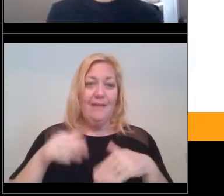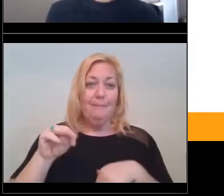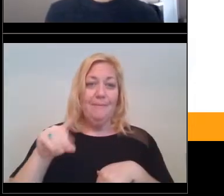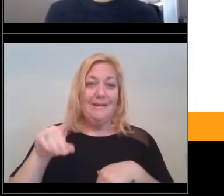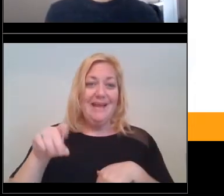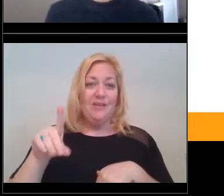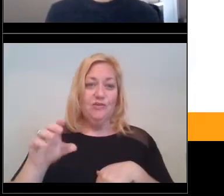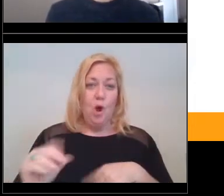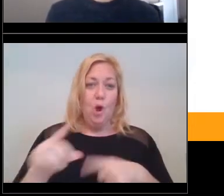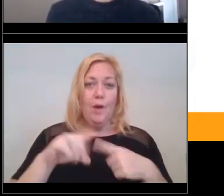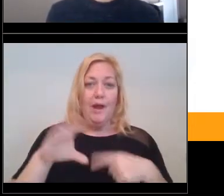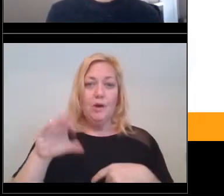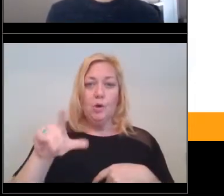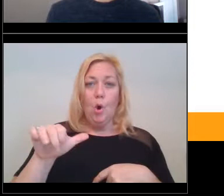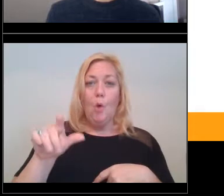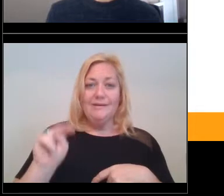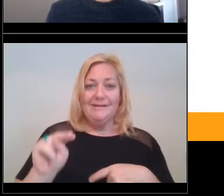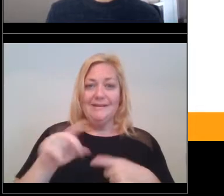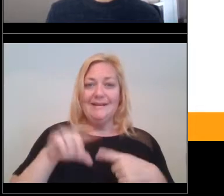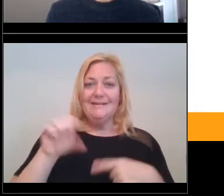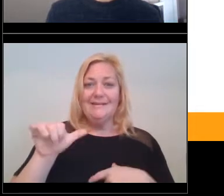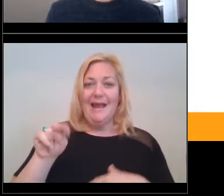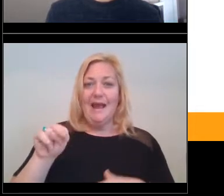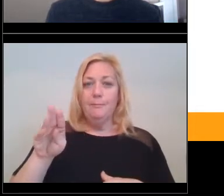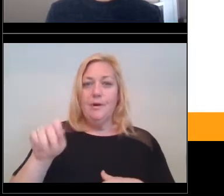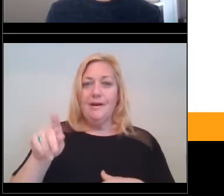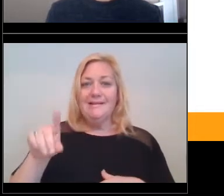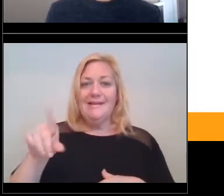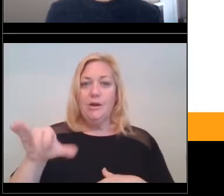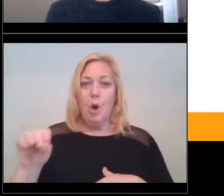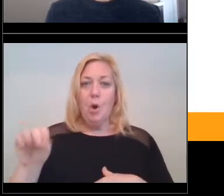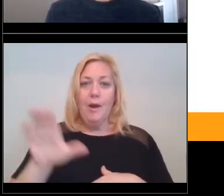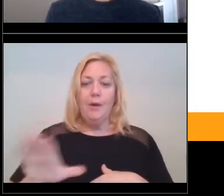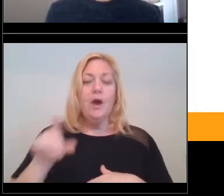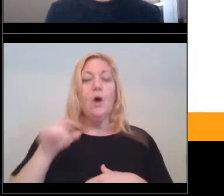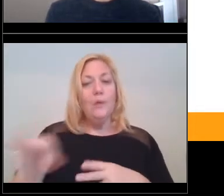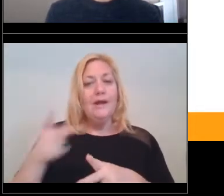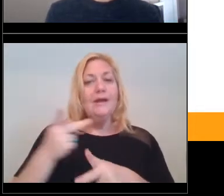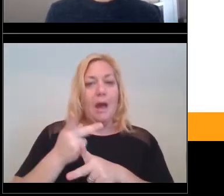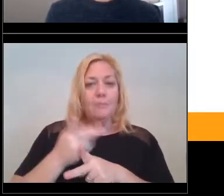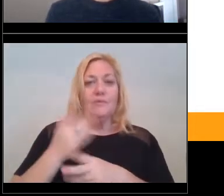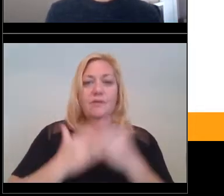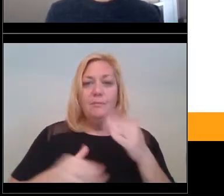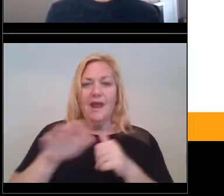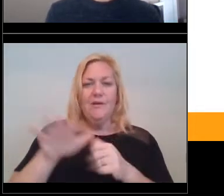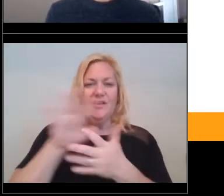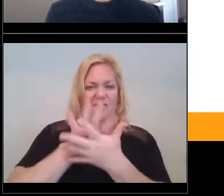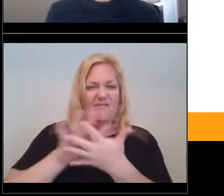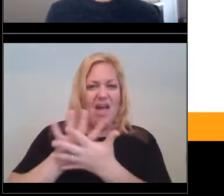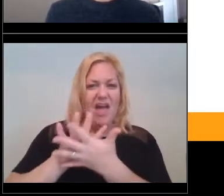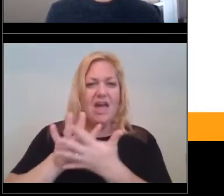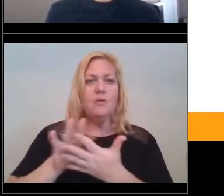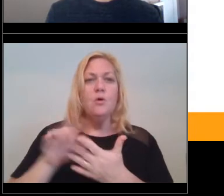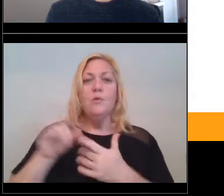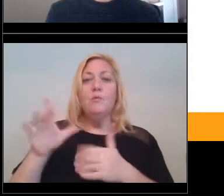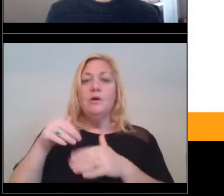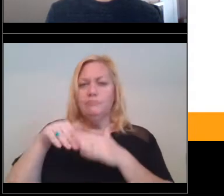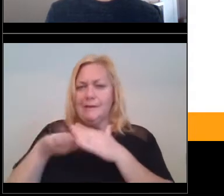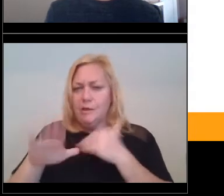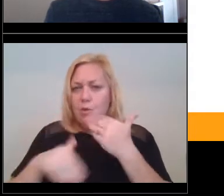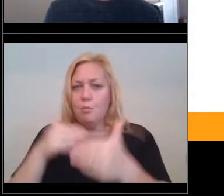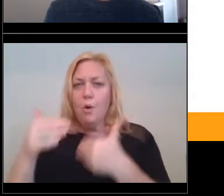then Colton, which is in the San Bernardino area. We did keep some of the communities a little bit more vague so that when we get into this